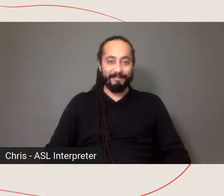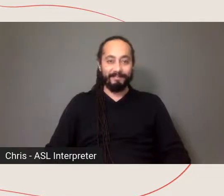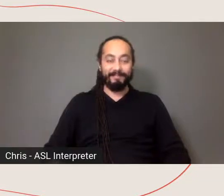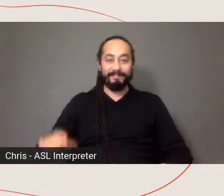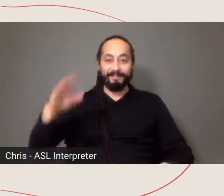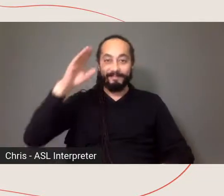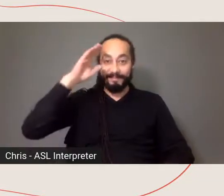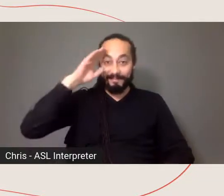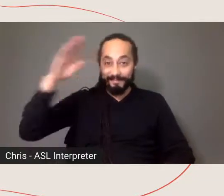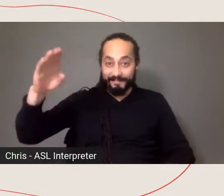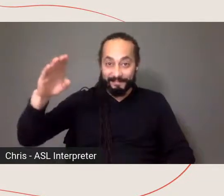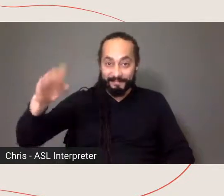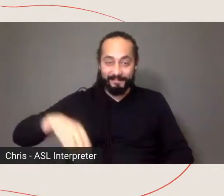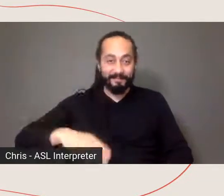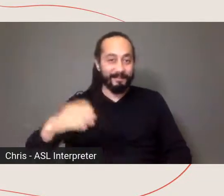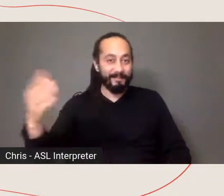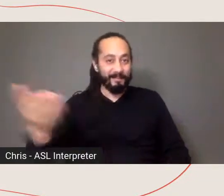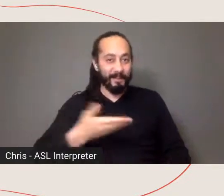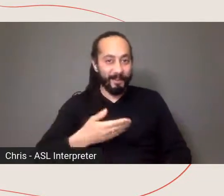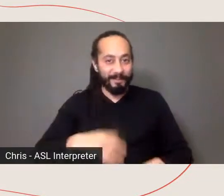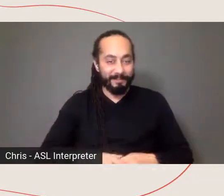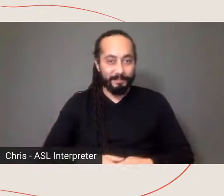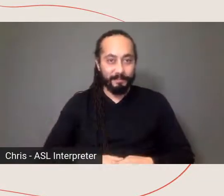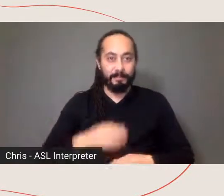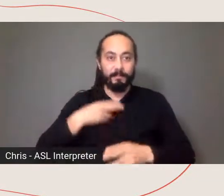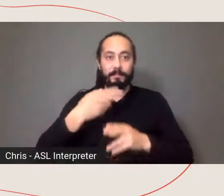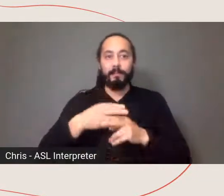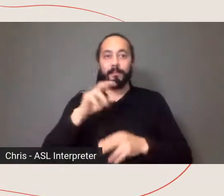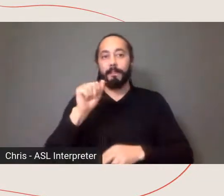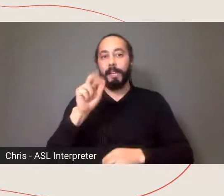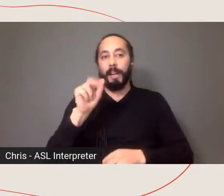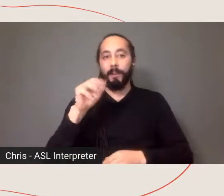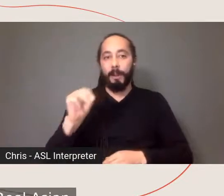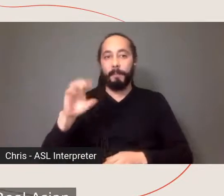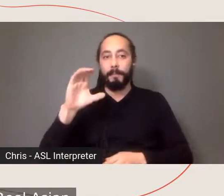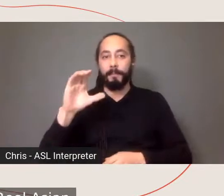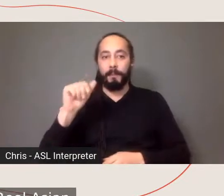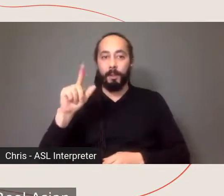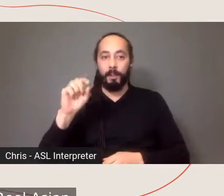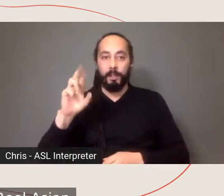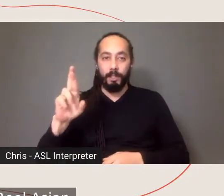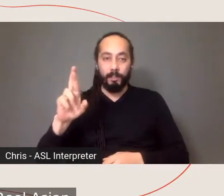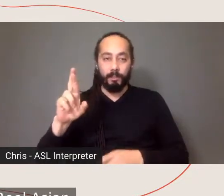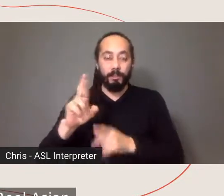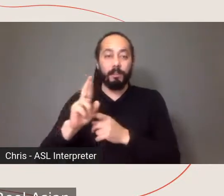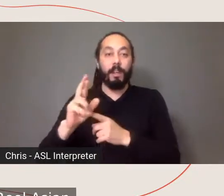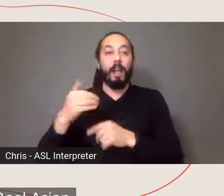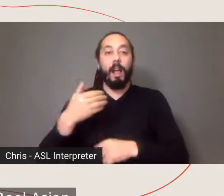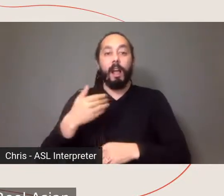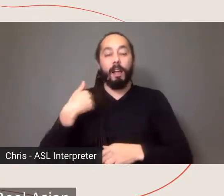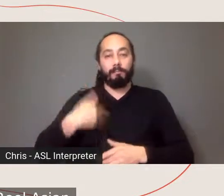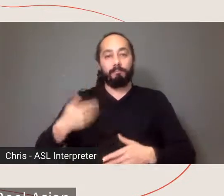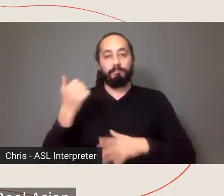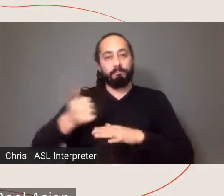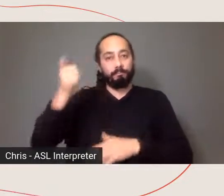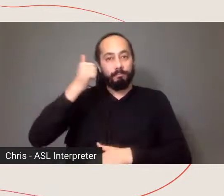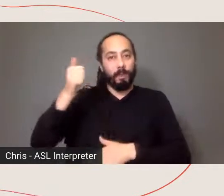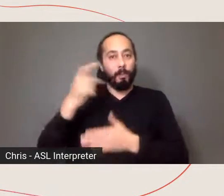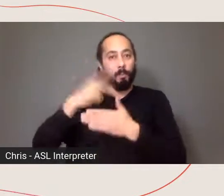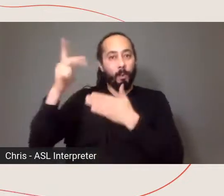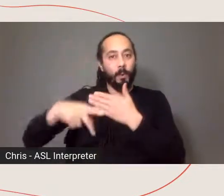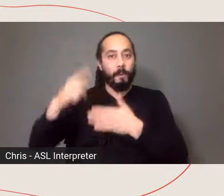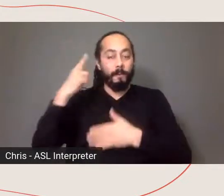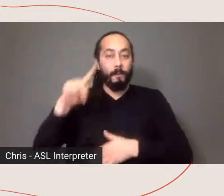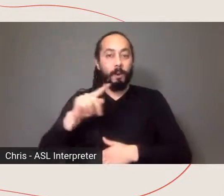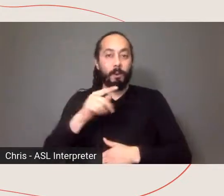Hello, welcome. My name is Aram Collier. I'm the head of programming at the Toronto Real Asian International Film Festival. I hope